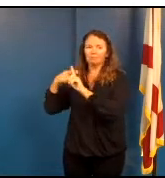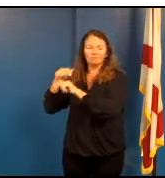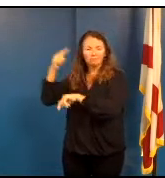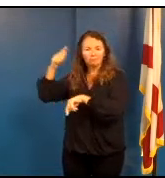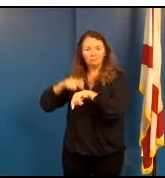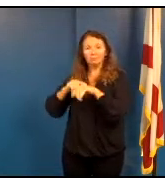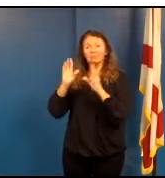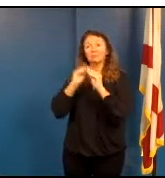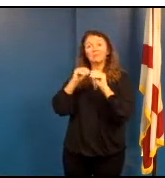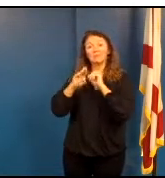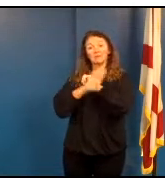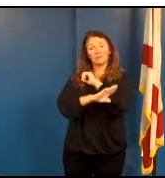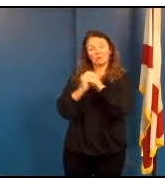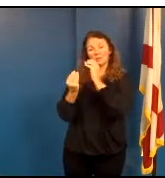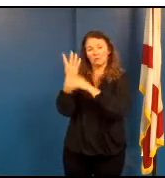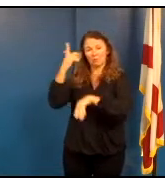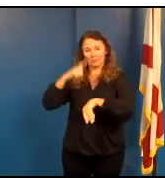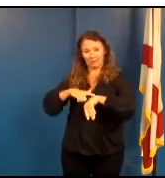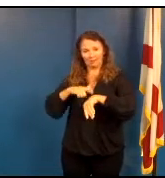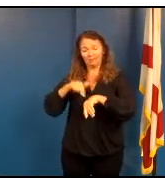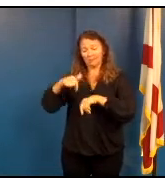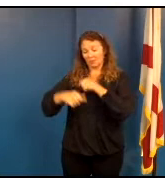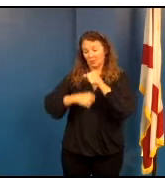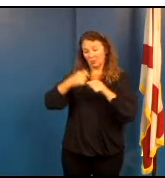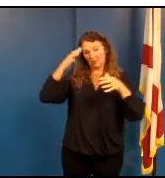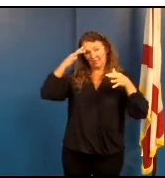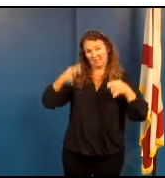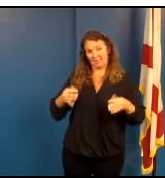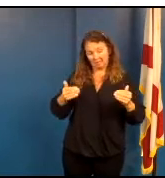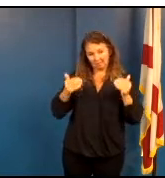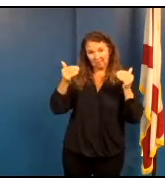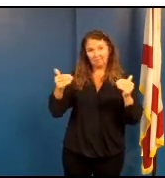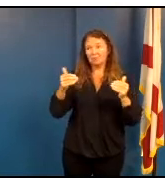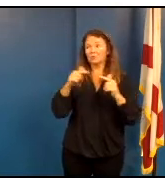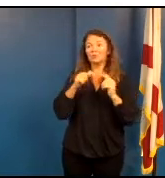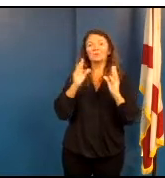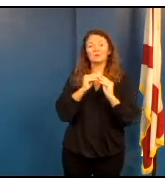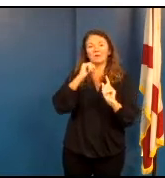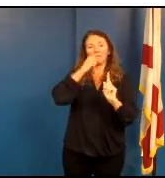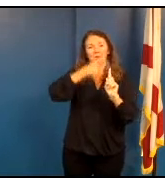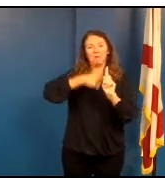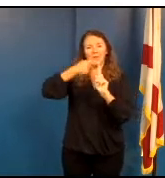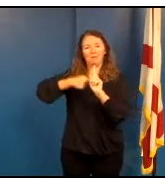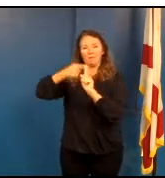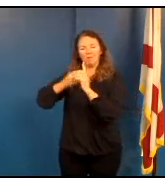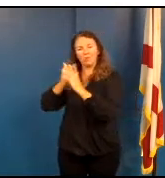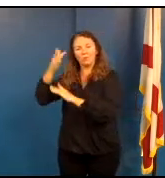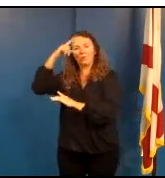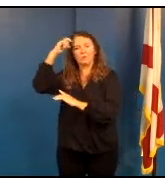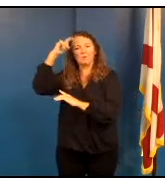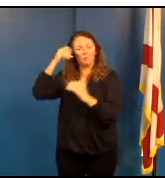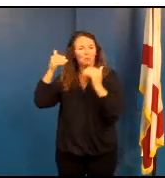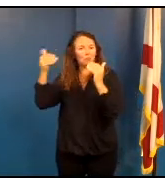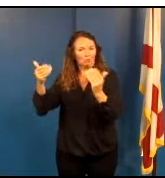only in the fall and spring. This year, we made the decision to have faculty meet monthly throughout the summer. This